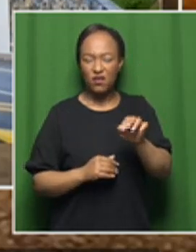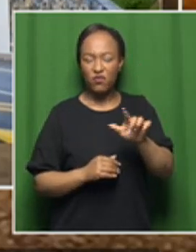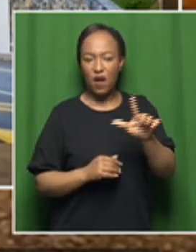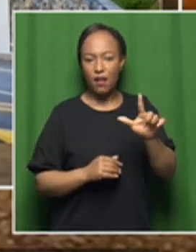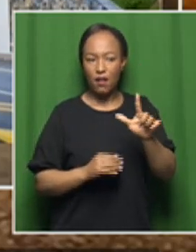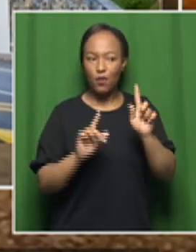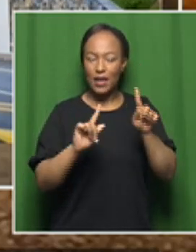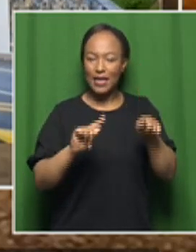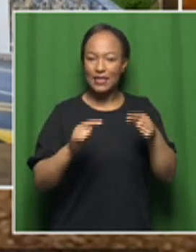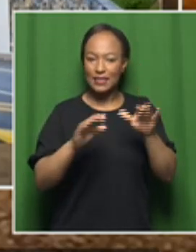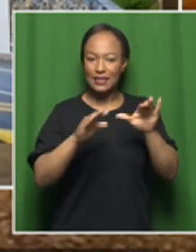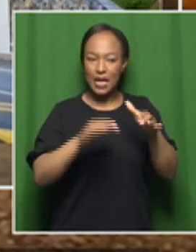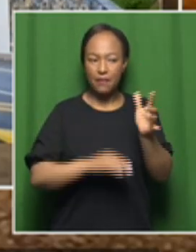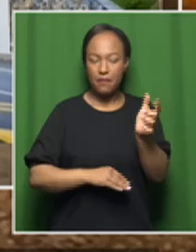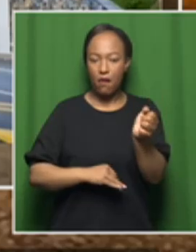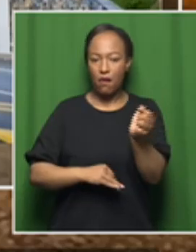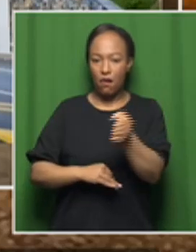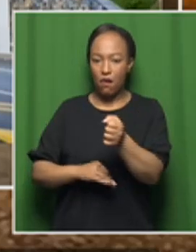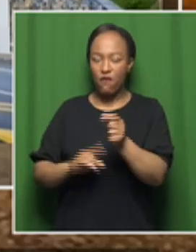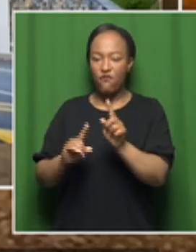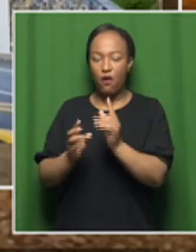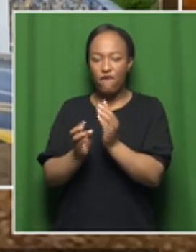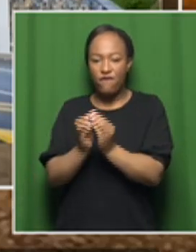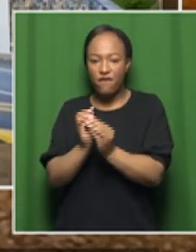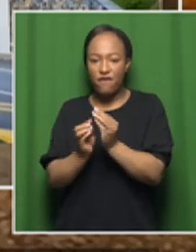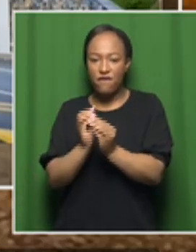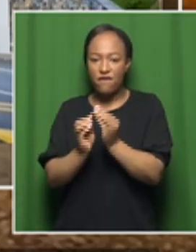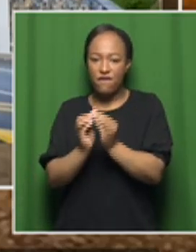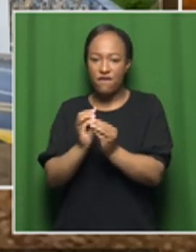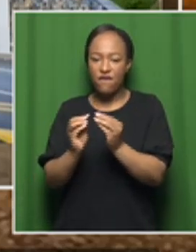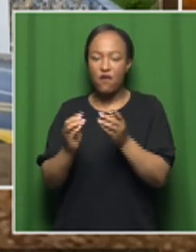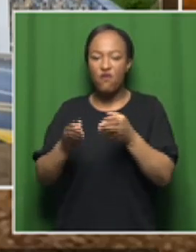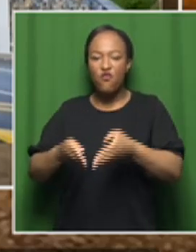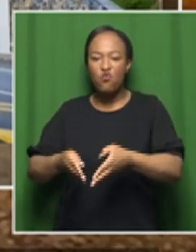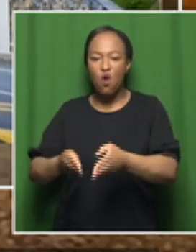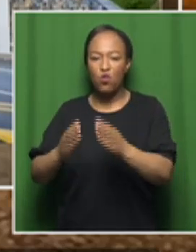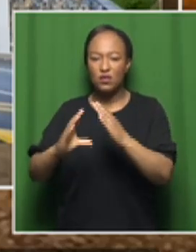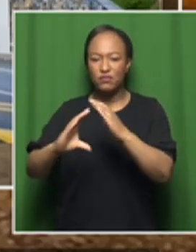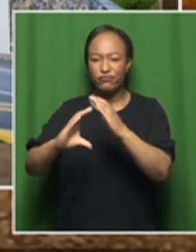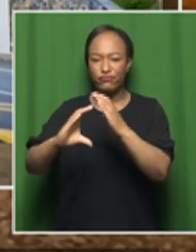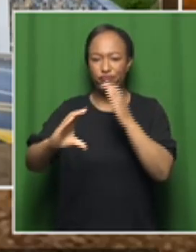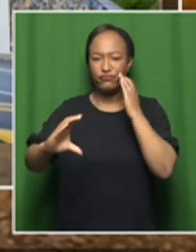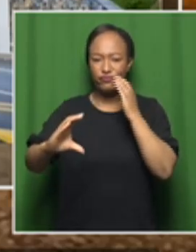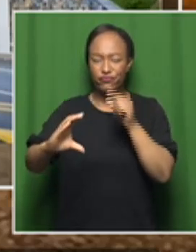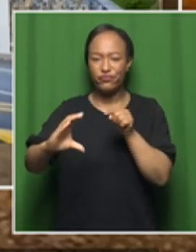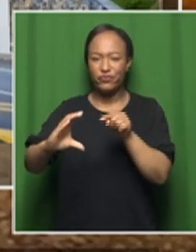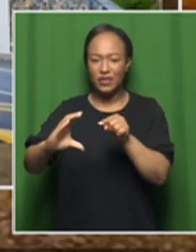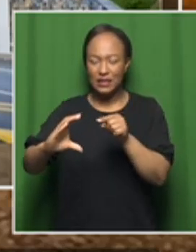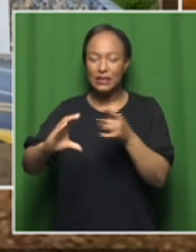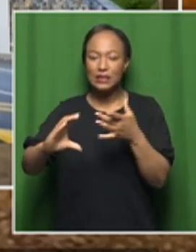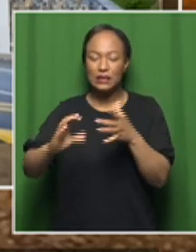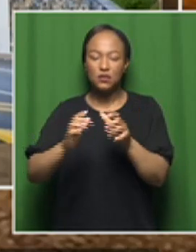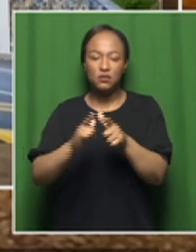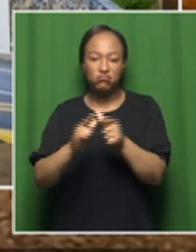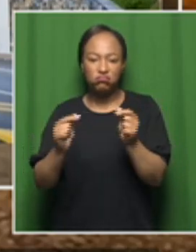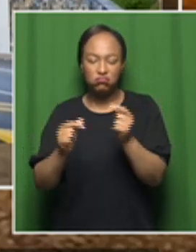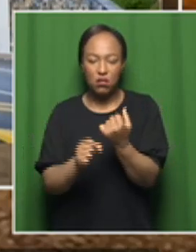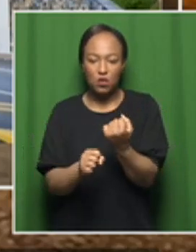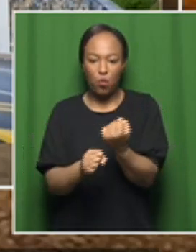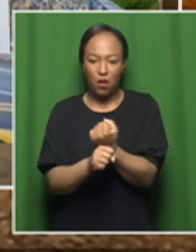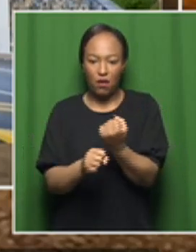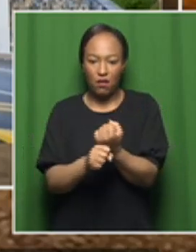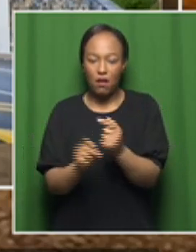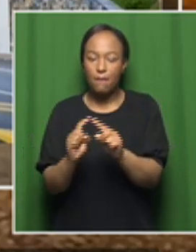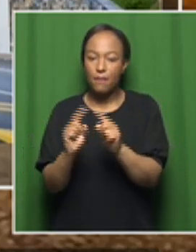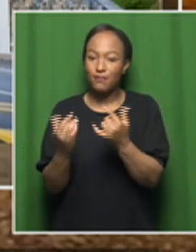get those initial repairs done and get the tunnel reopened. There will be some overnight closures coming up as they have to complete the job there, but at this